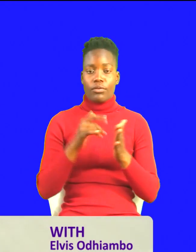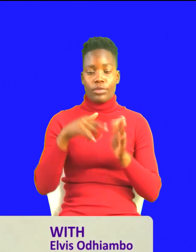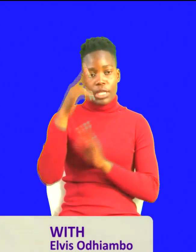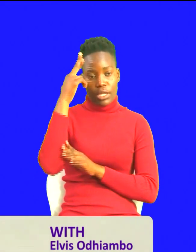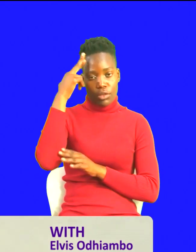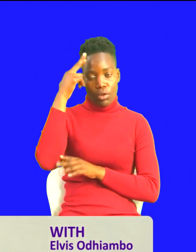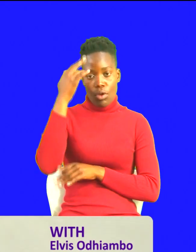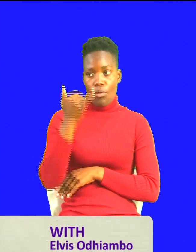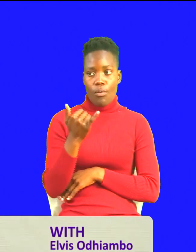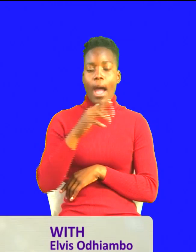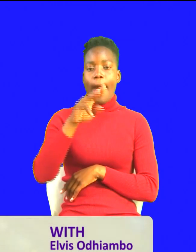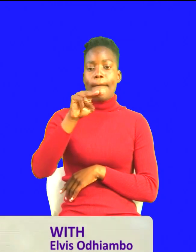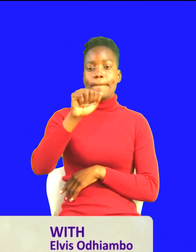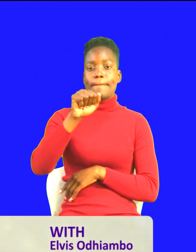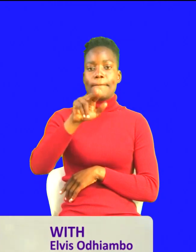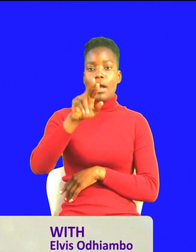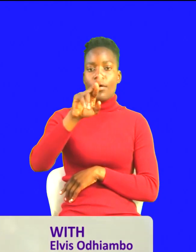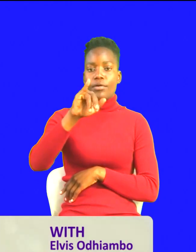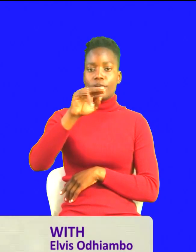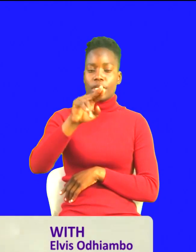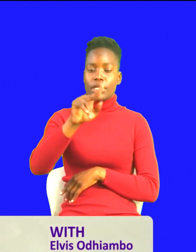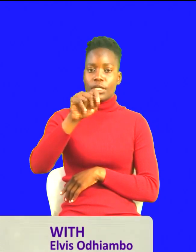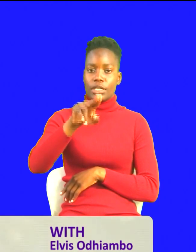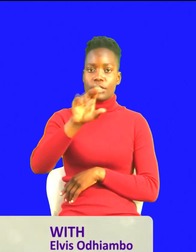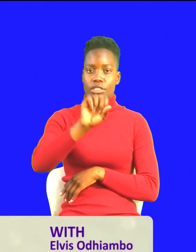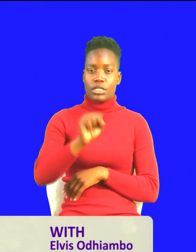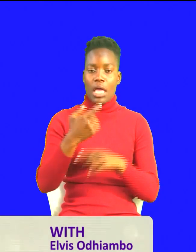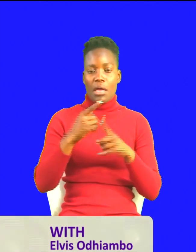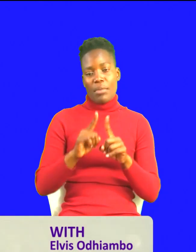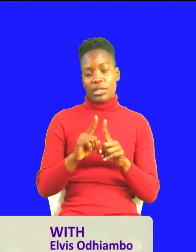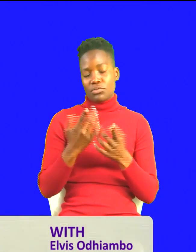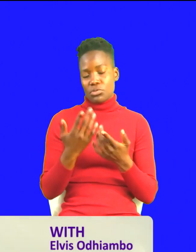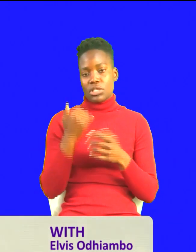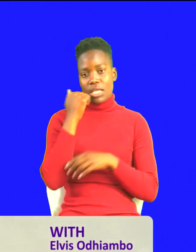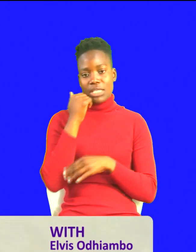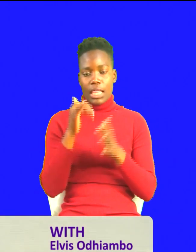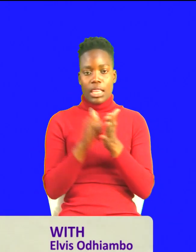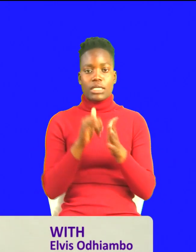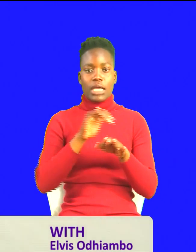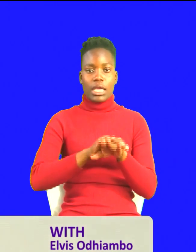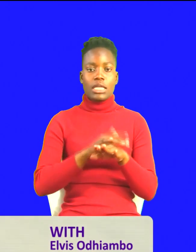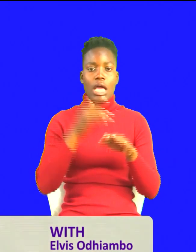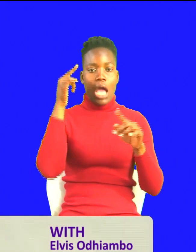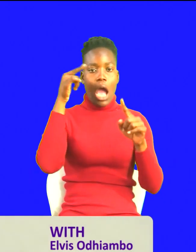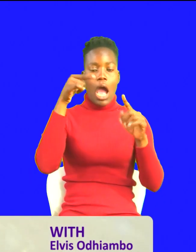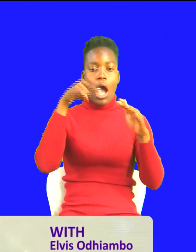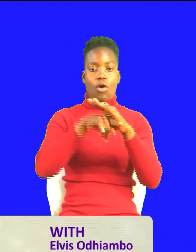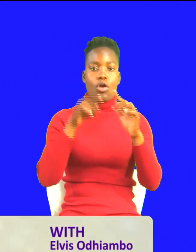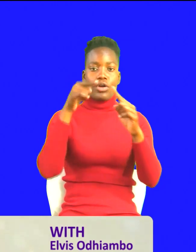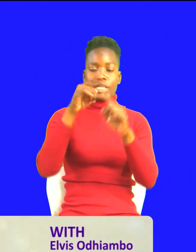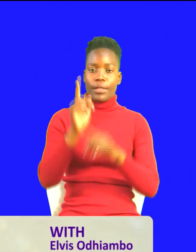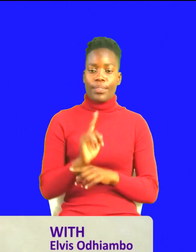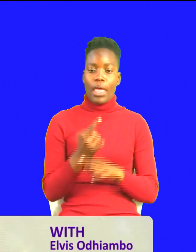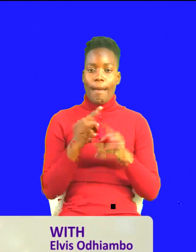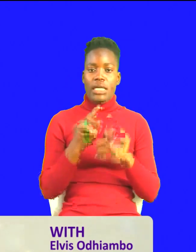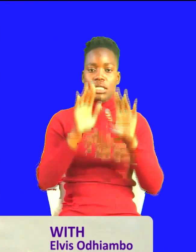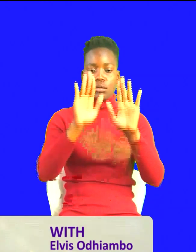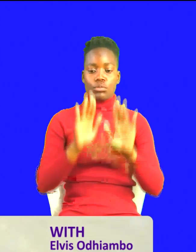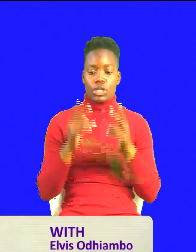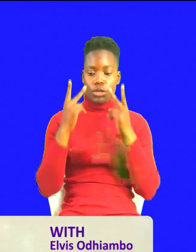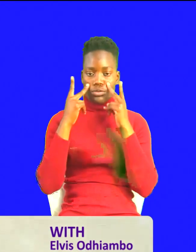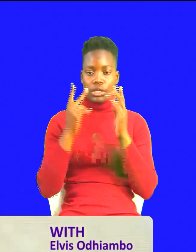good players, top quality. I know Croatia, they had, I think, a higher percentage in passing,